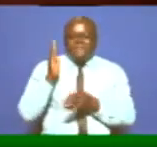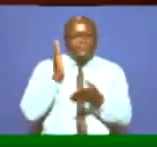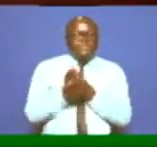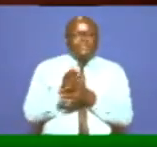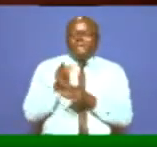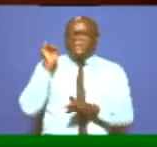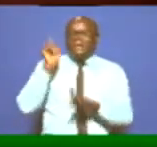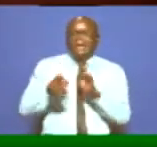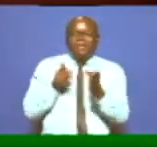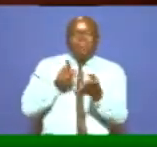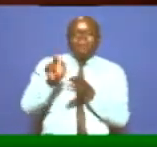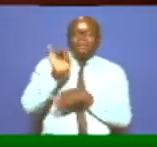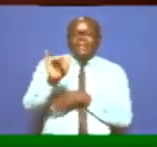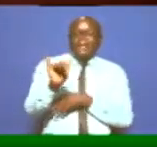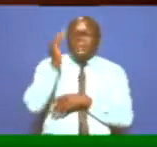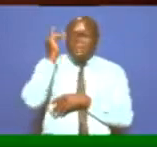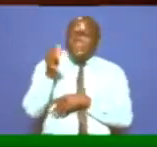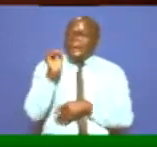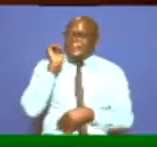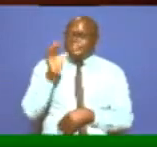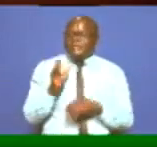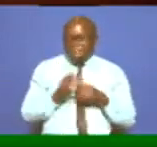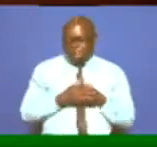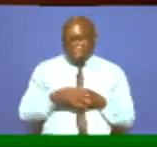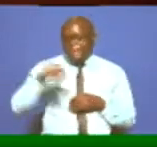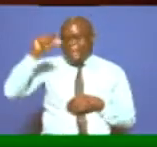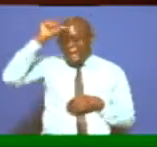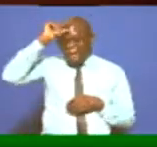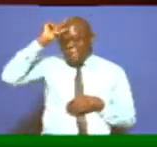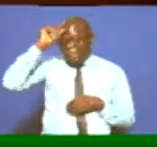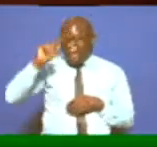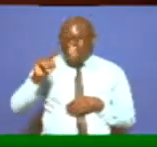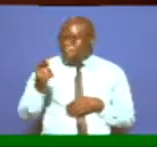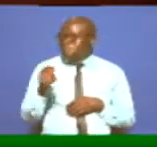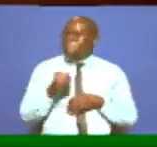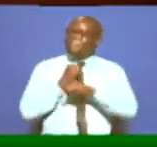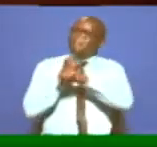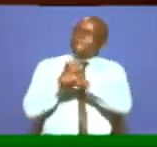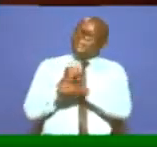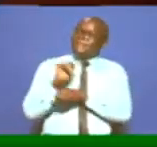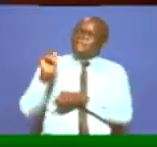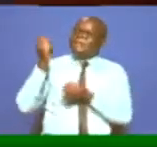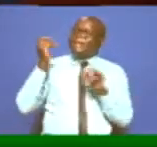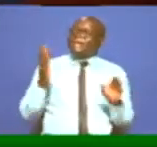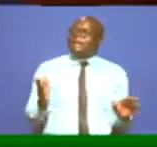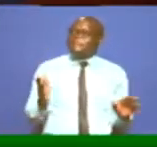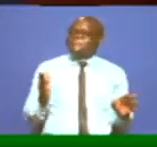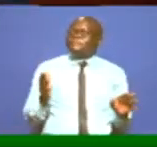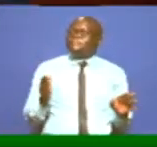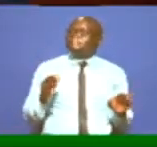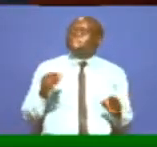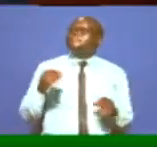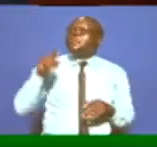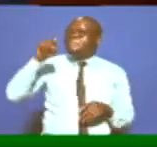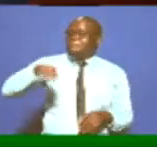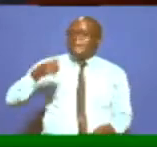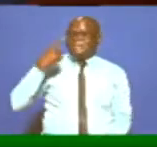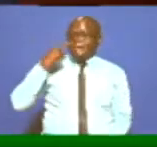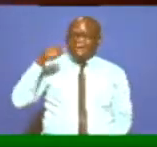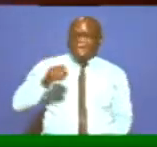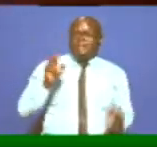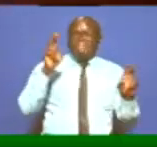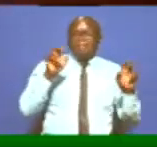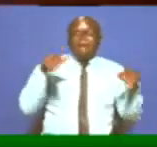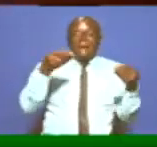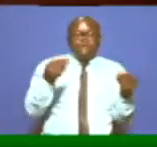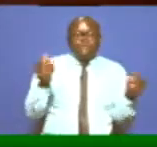majority poor farmers. And the government, being the first line of defense, Mr. Speaker, is supposed to look into this matter.